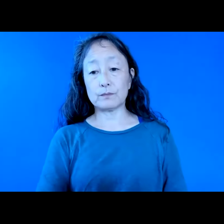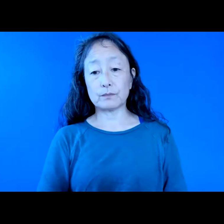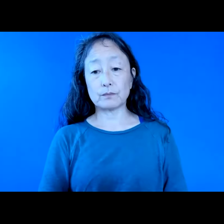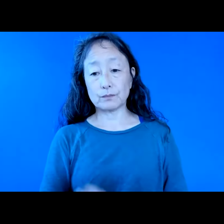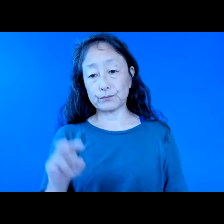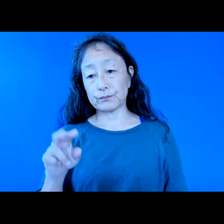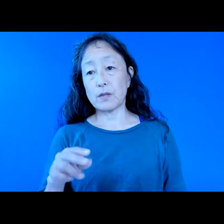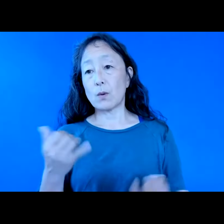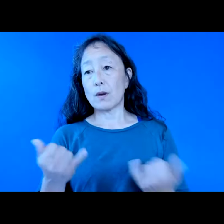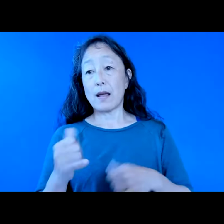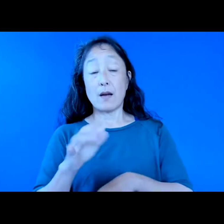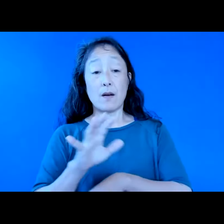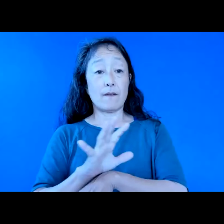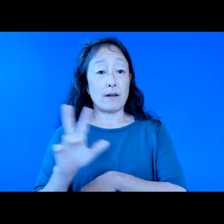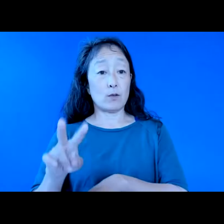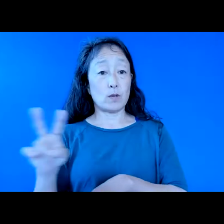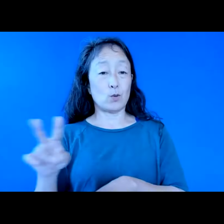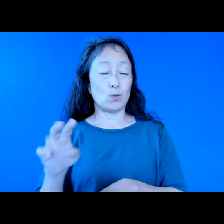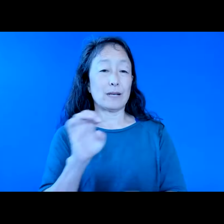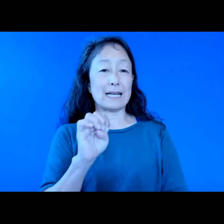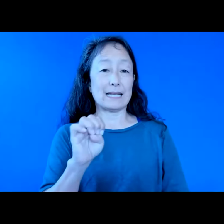So it's 5:22 East Coast time.